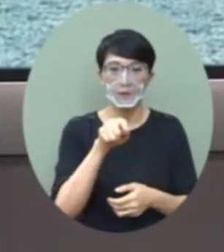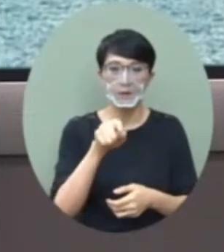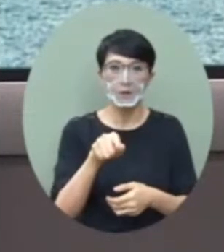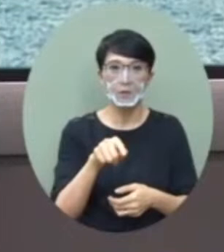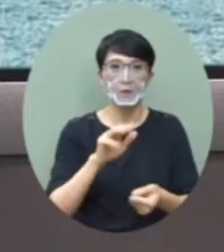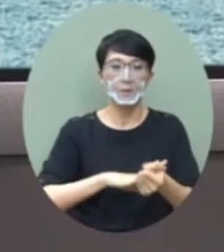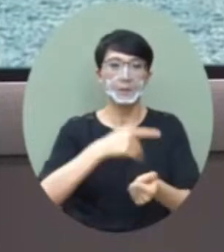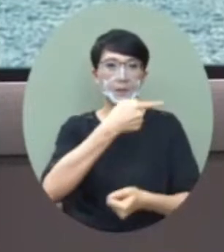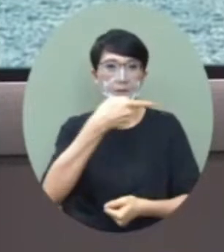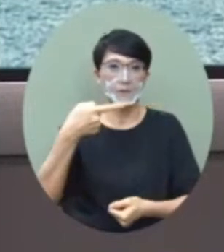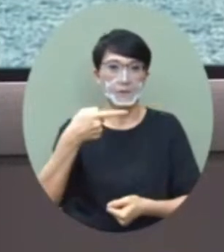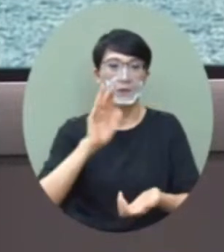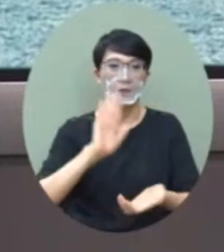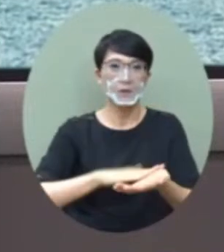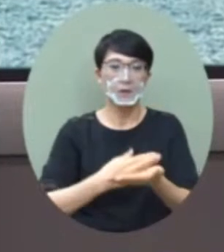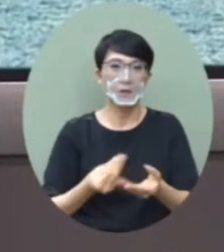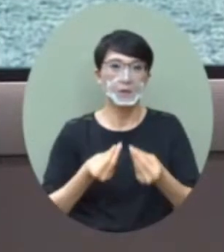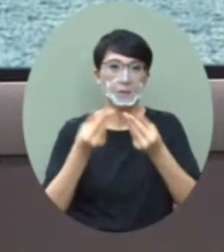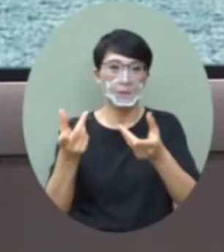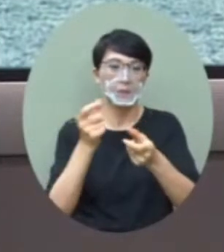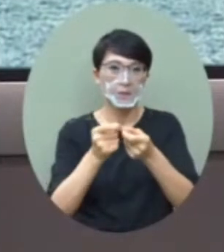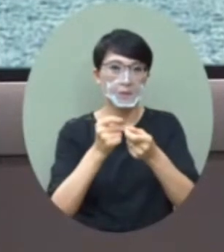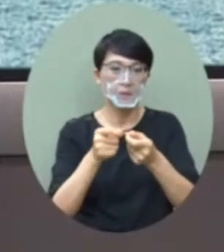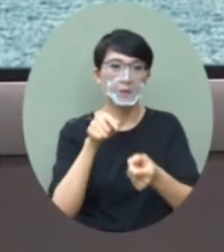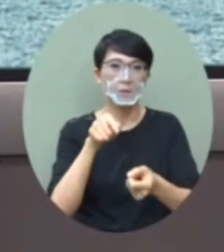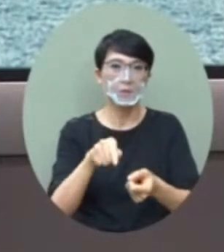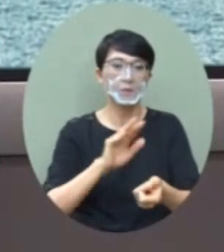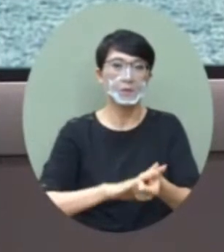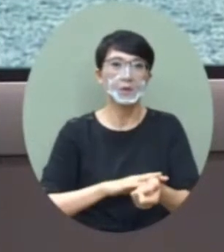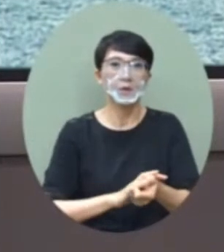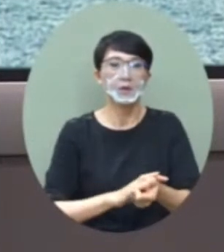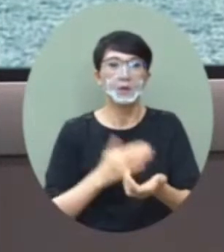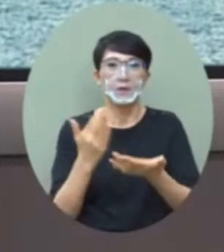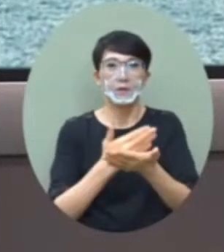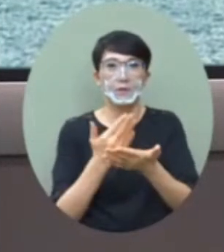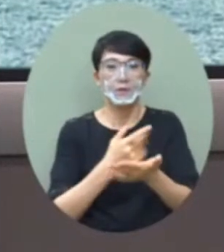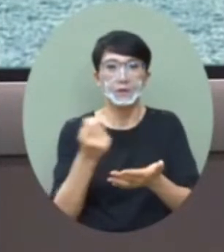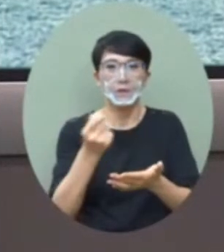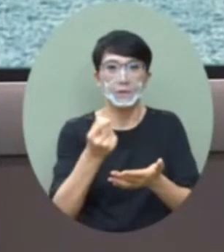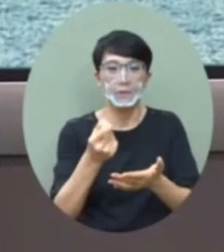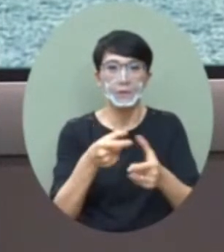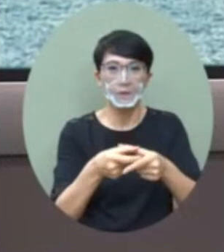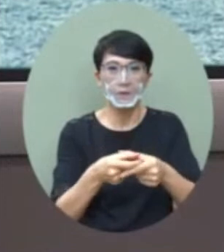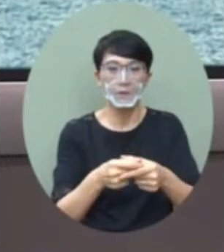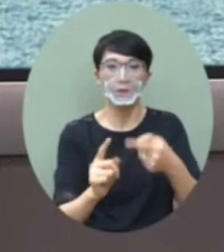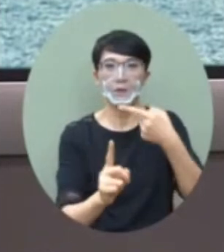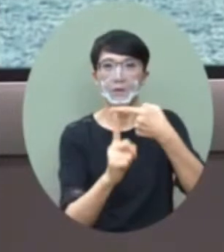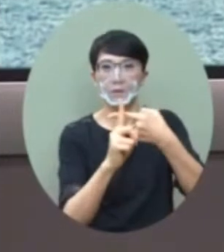positive. We do understand that for some of the cases, members of the public might have